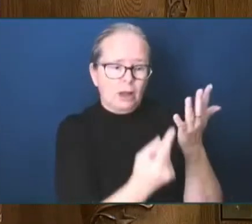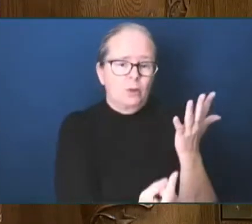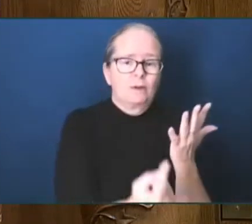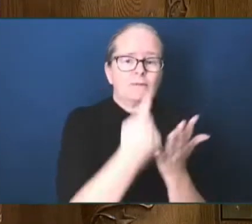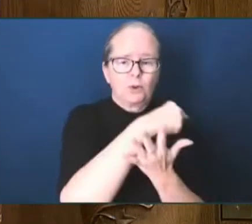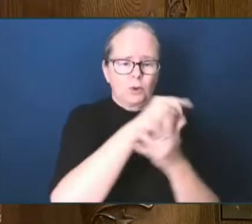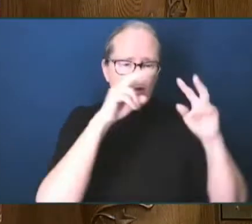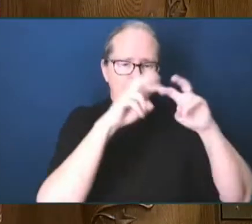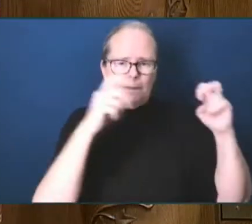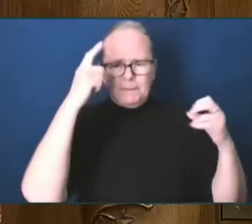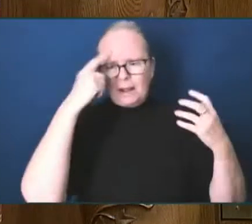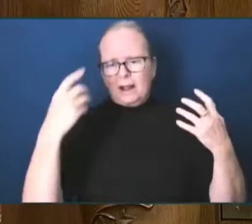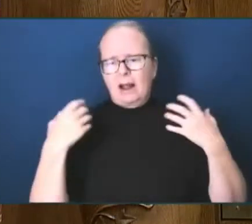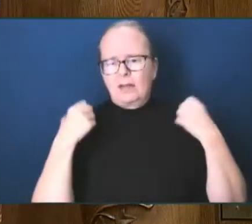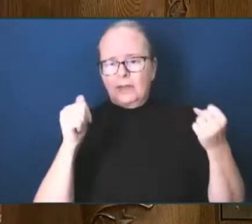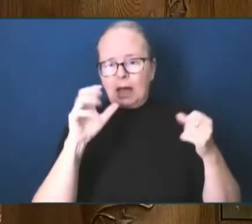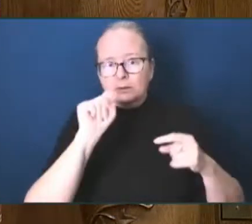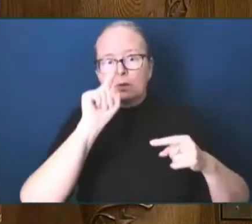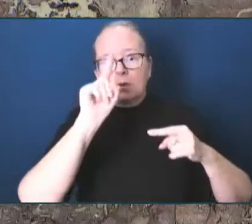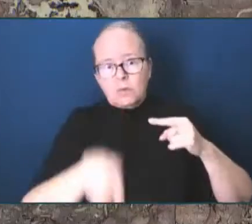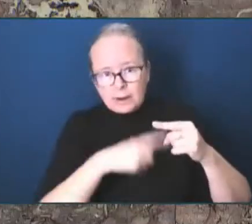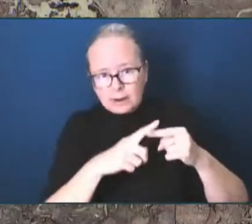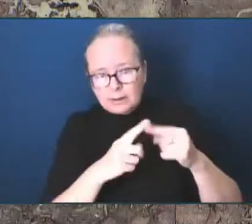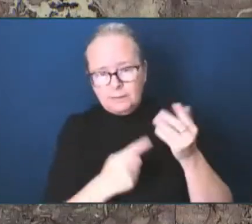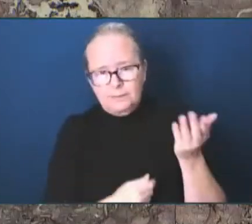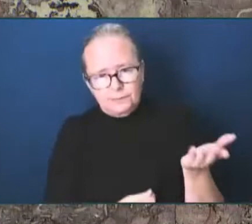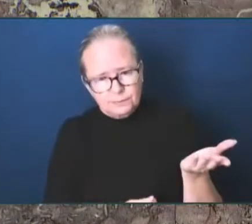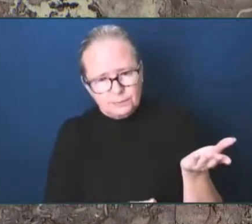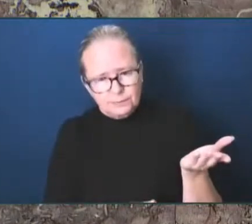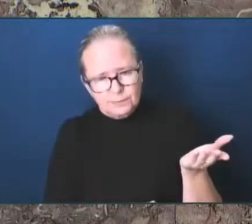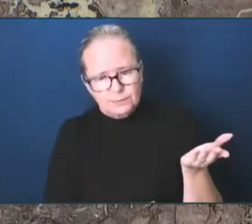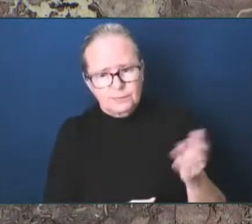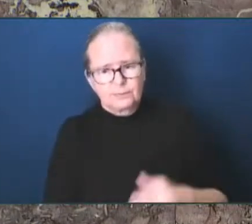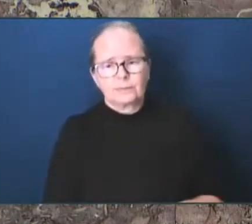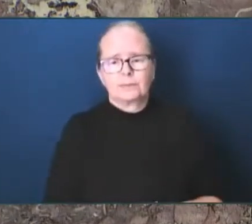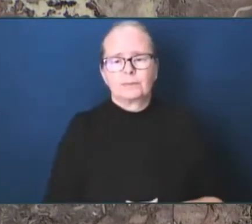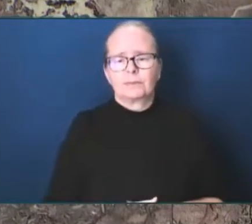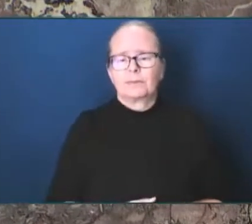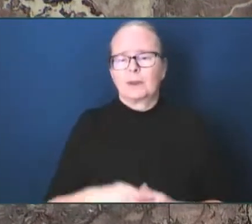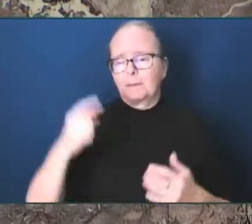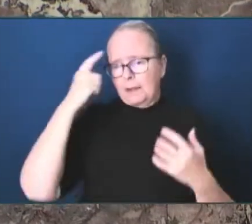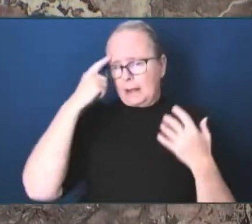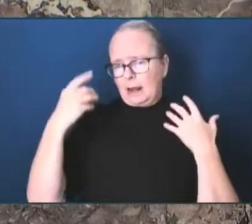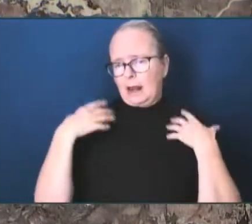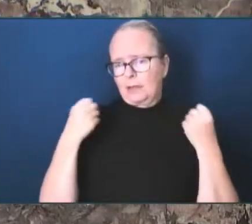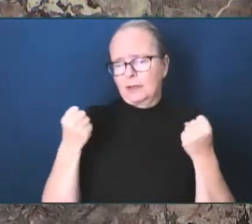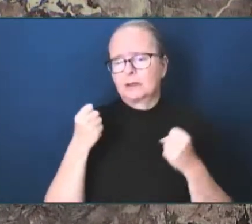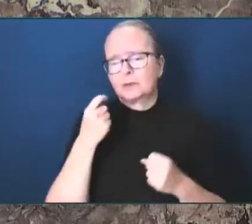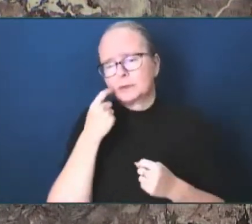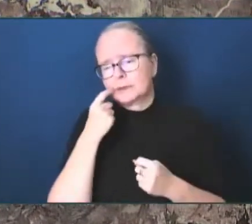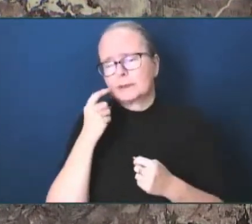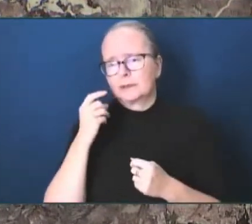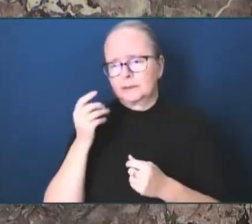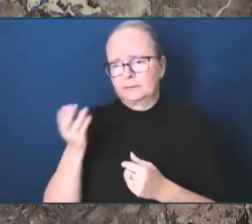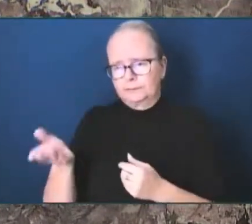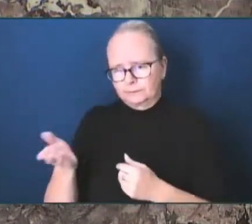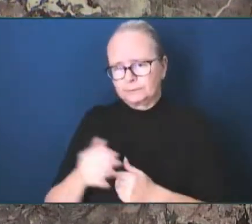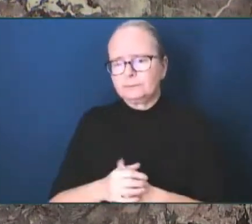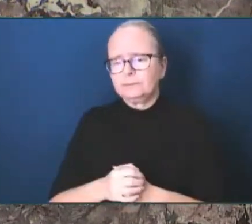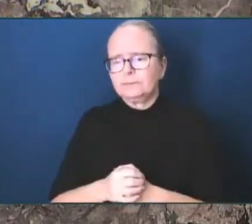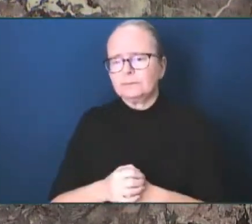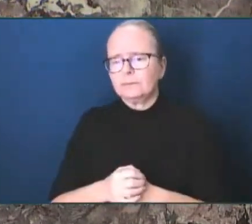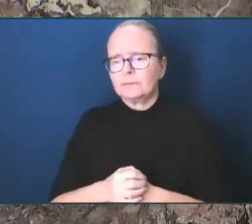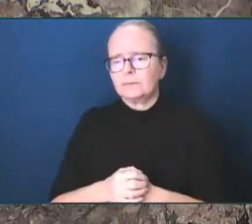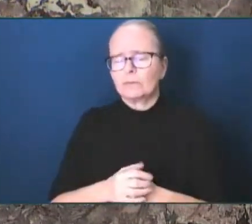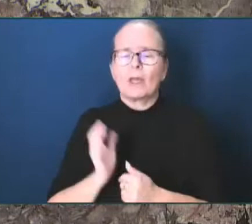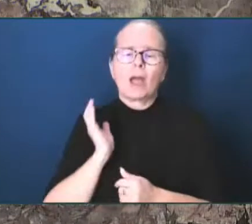Minister of Mental Health and Addictions. Thank you, Mr. Speaker. The system of care that we are working hard to build is